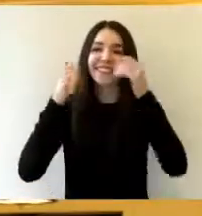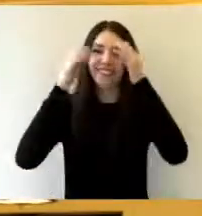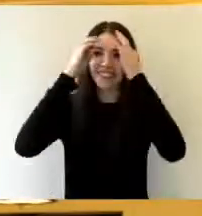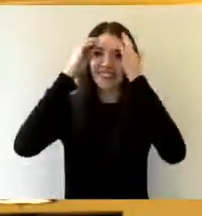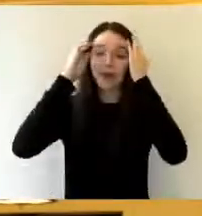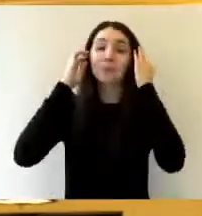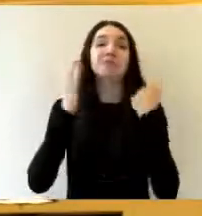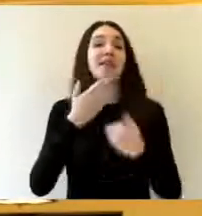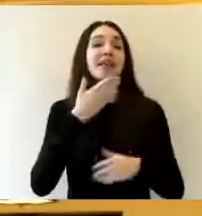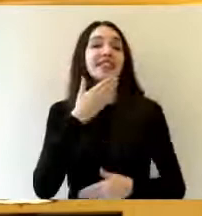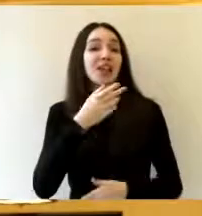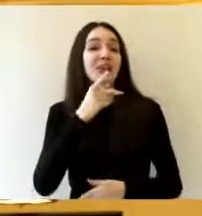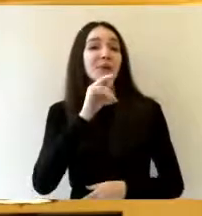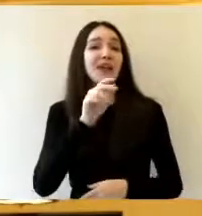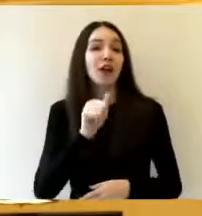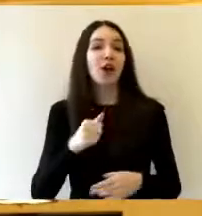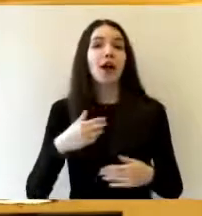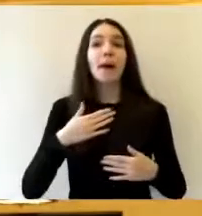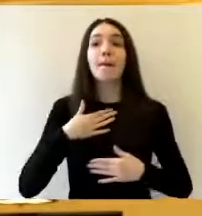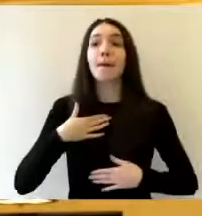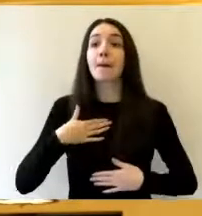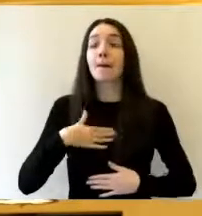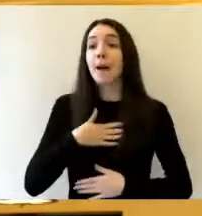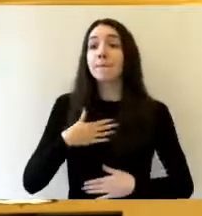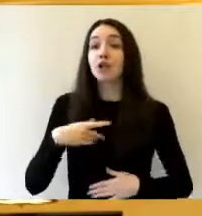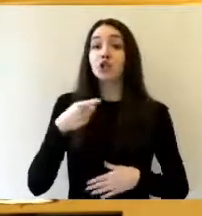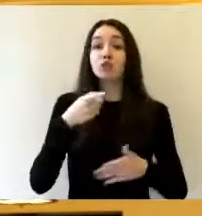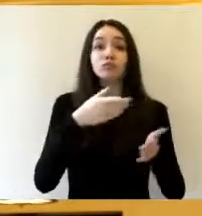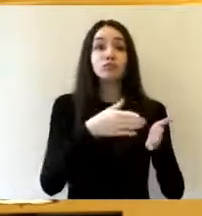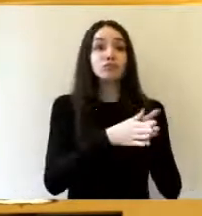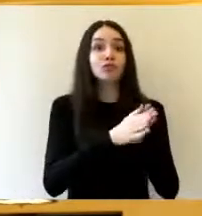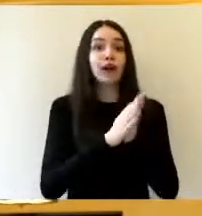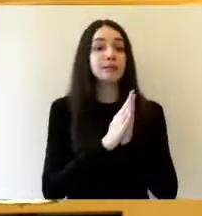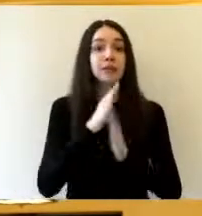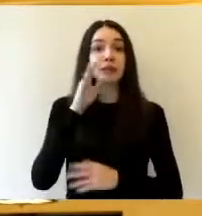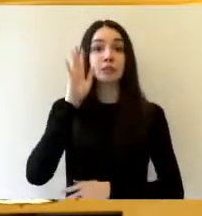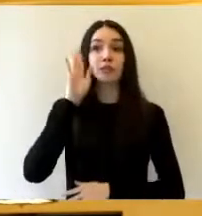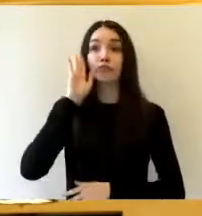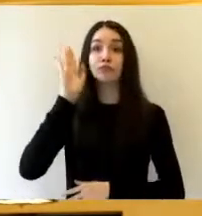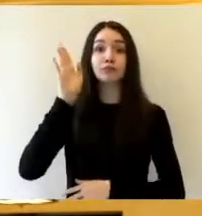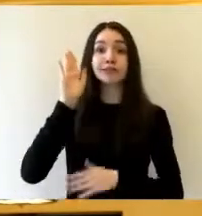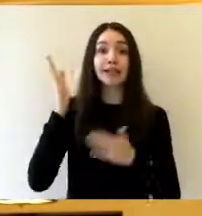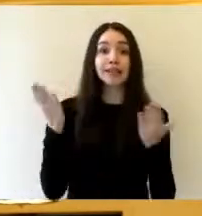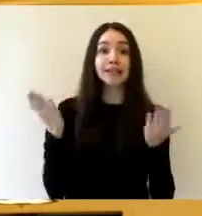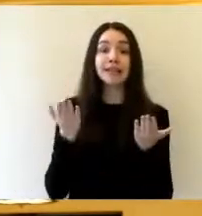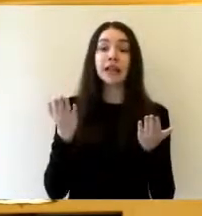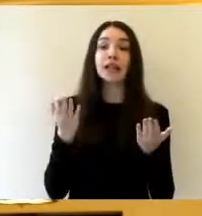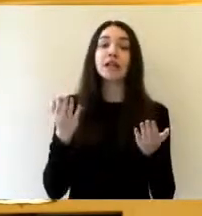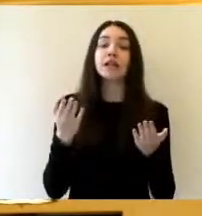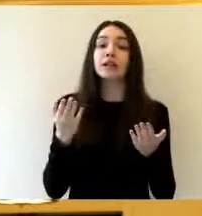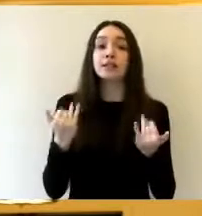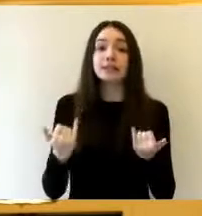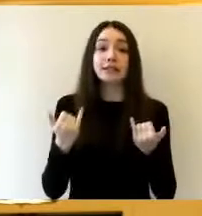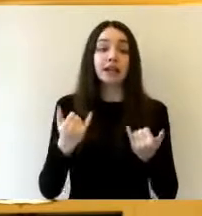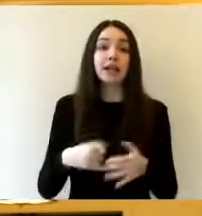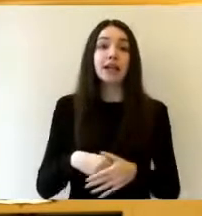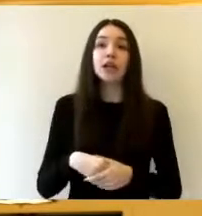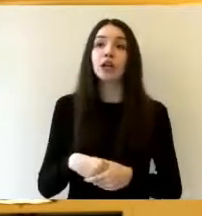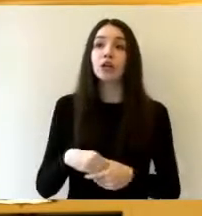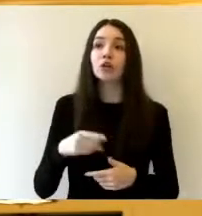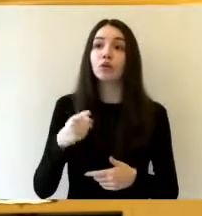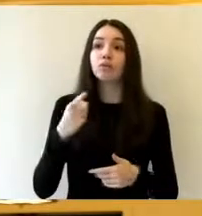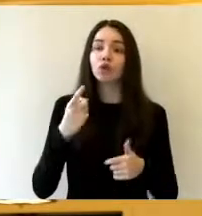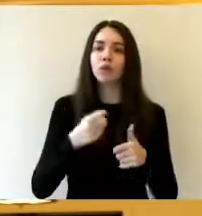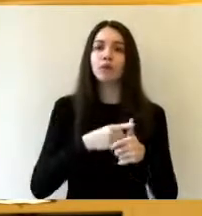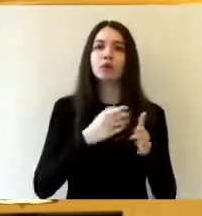Thanks so much, Kira. I appreciate being asked to speak here today. When I first got the request, it did seem